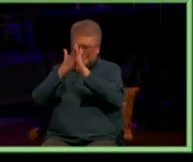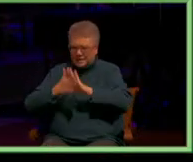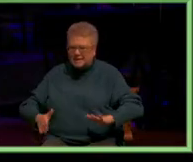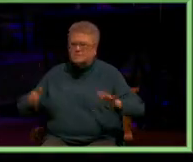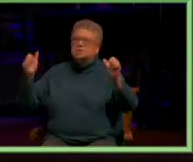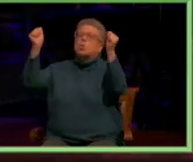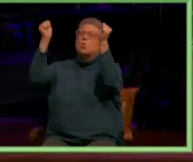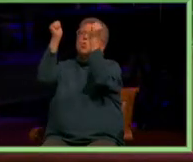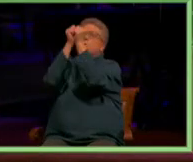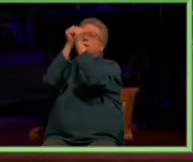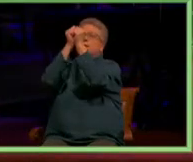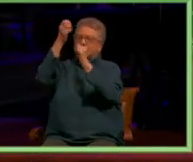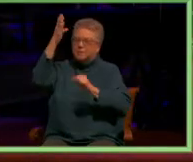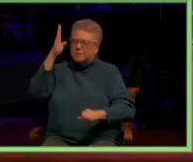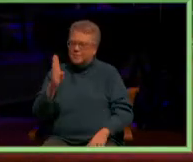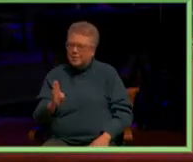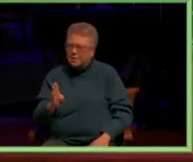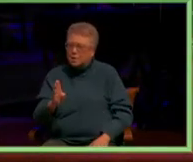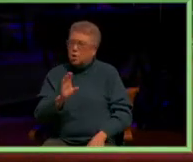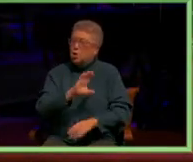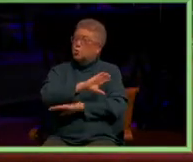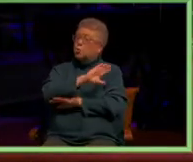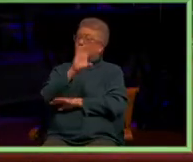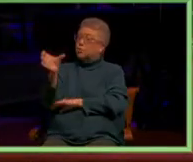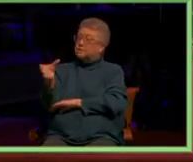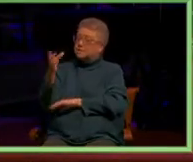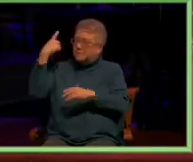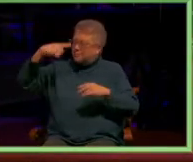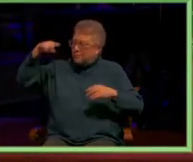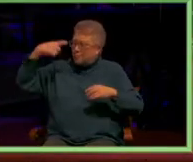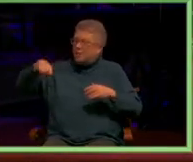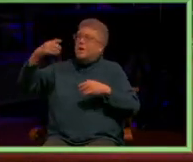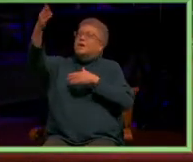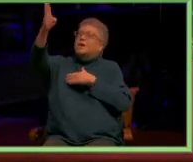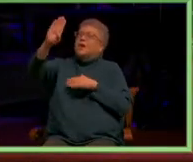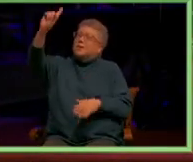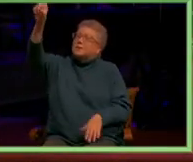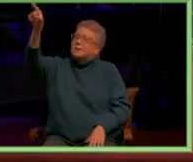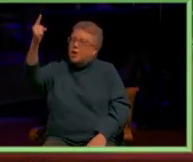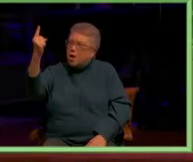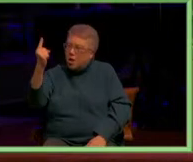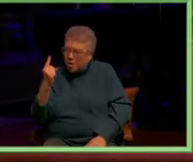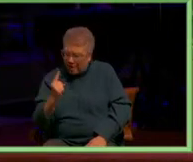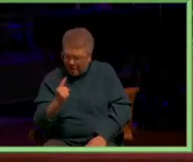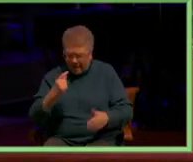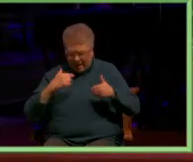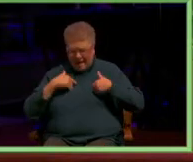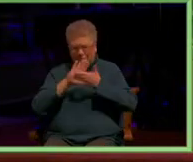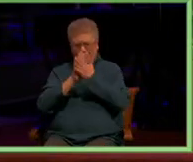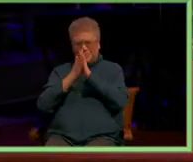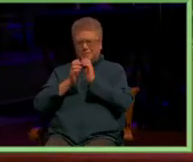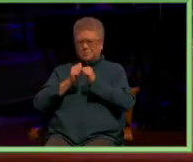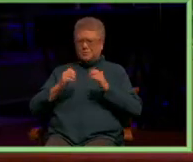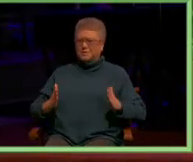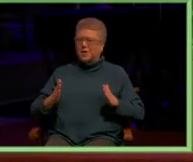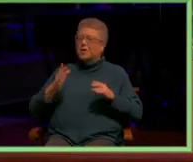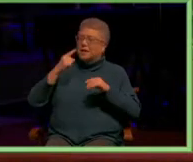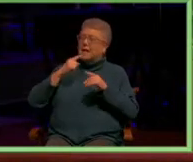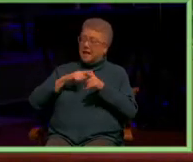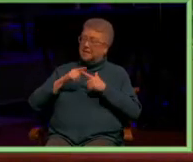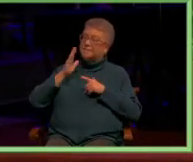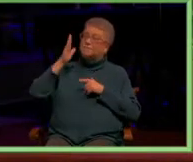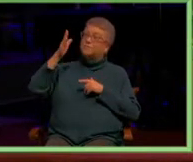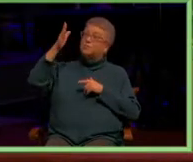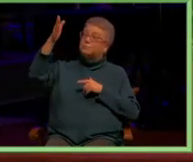with God. Christmas is about God coming to us so that we can have peace with God, and one day we will go to him.